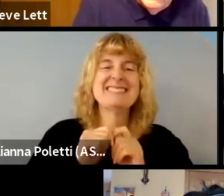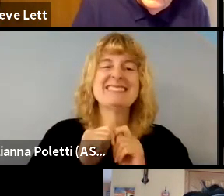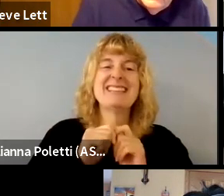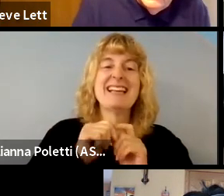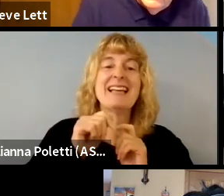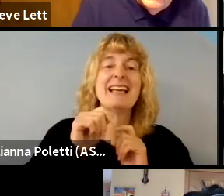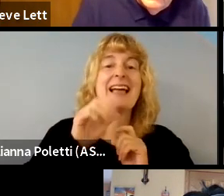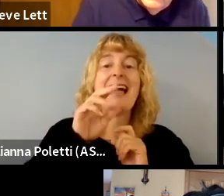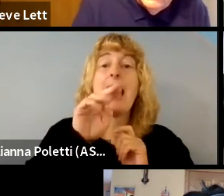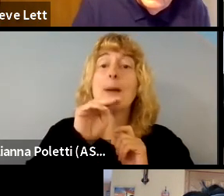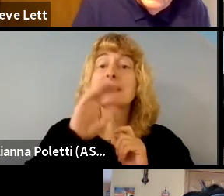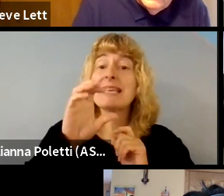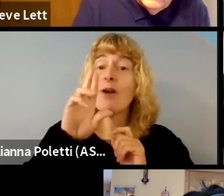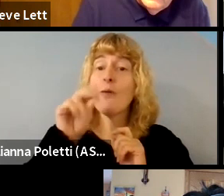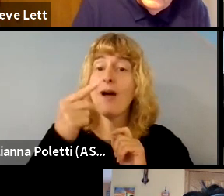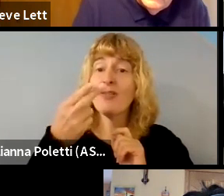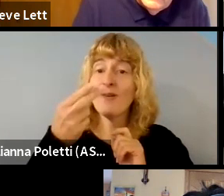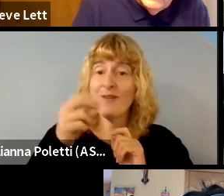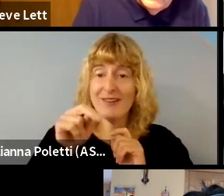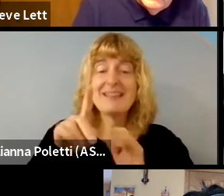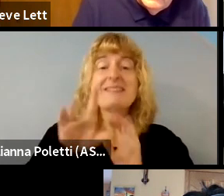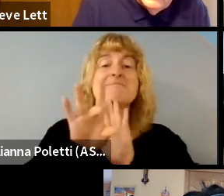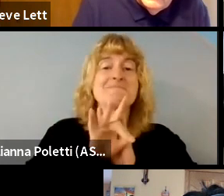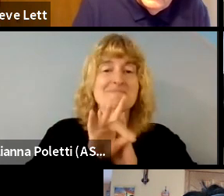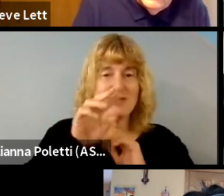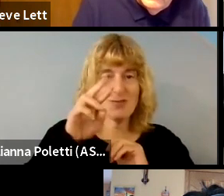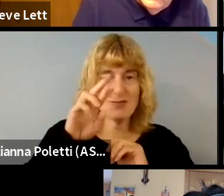MC Rothorn. Rhonda.